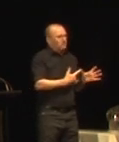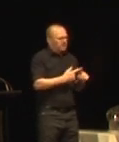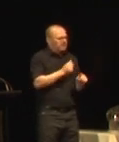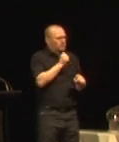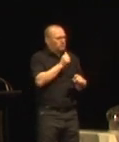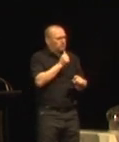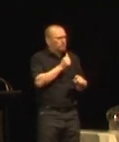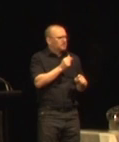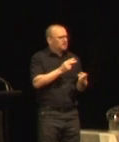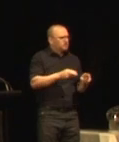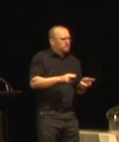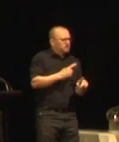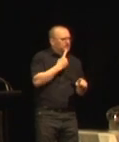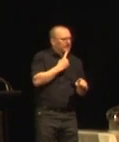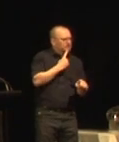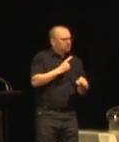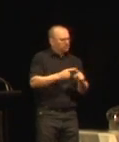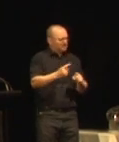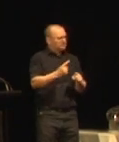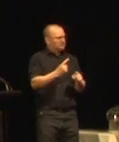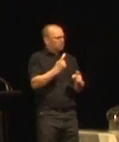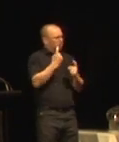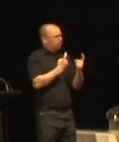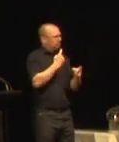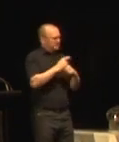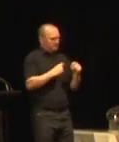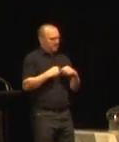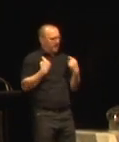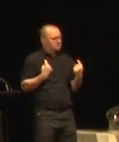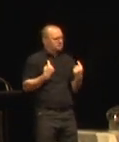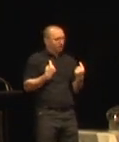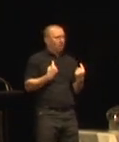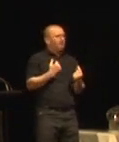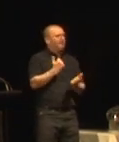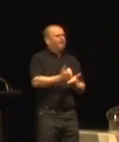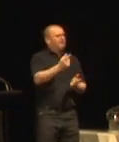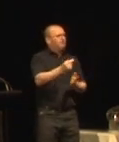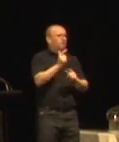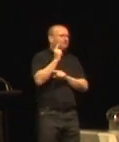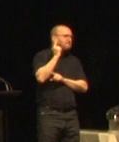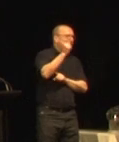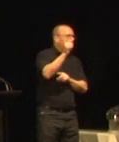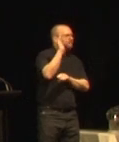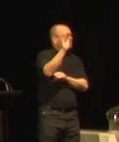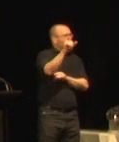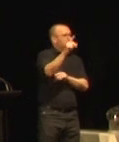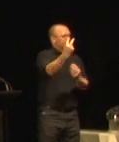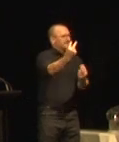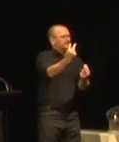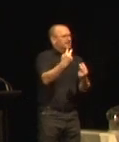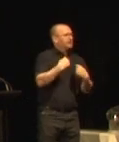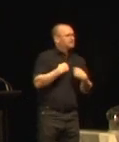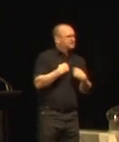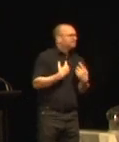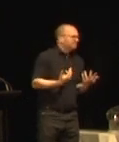She seems unusually curious about us. It turns out she's from the far distant future. And she can see us. And I bet you didn't know